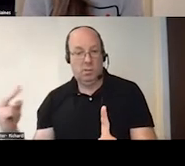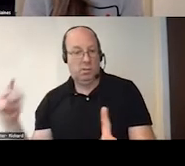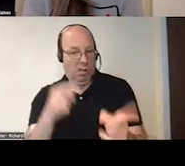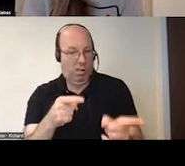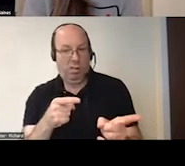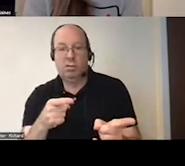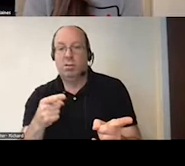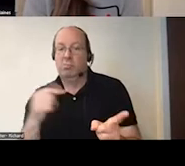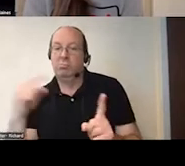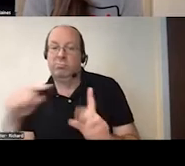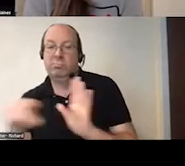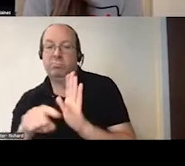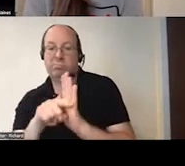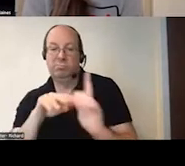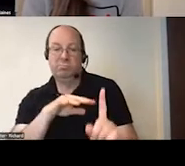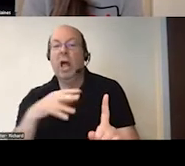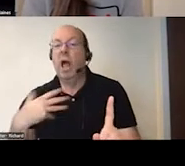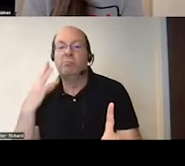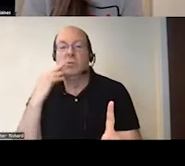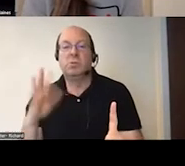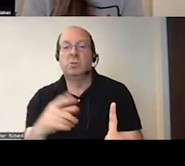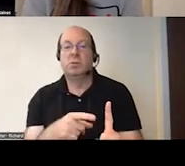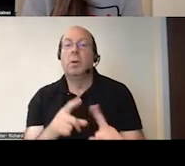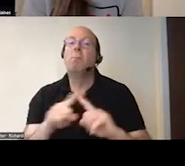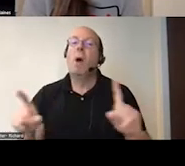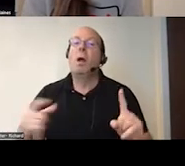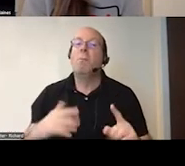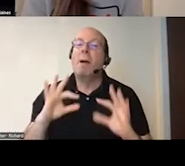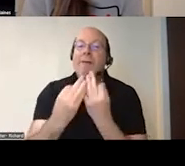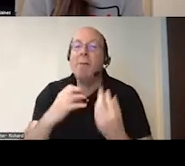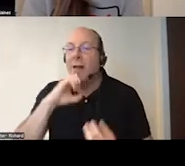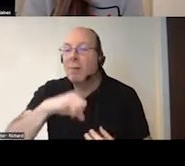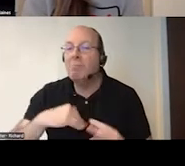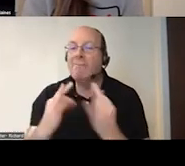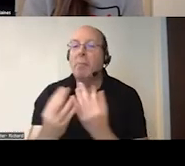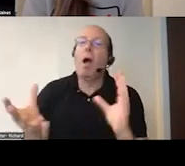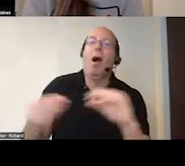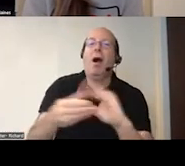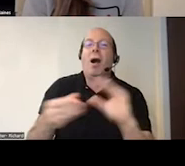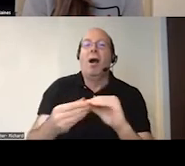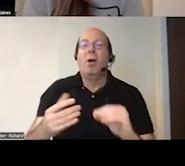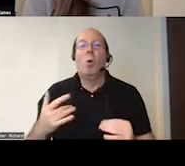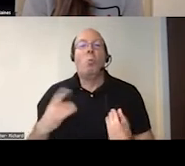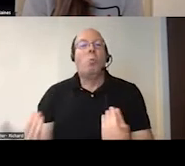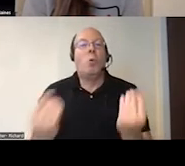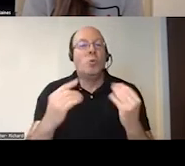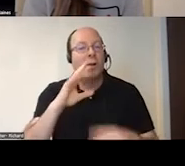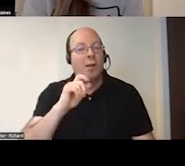speaking out and like talking about our family because I love my family. And I think what we're doing is really cool.